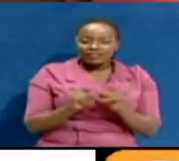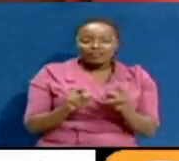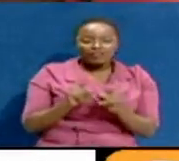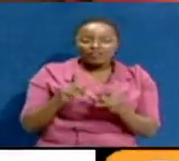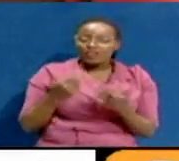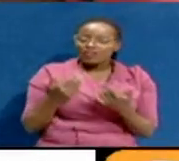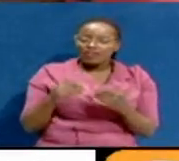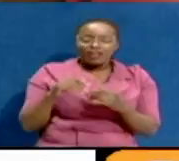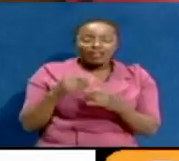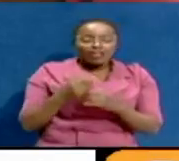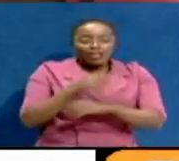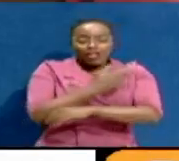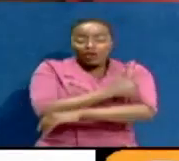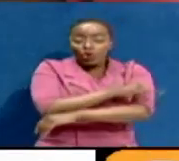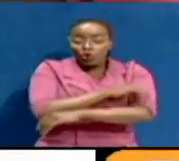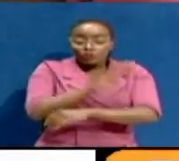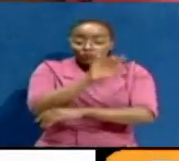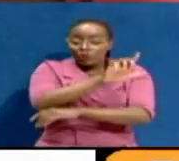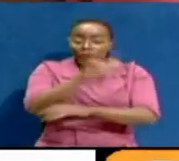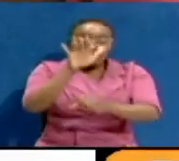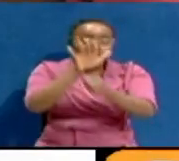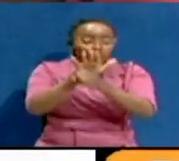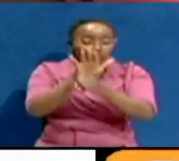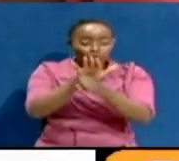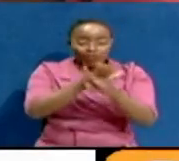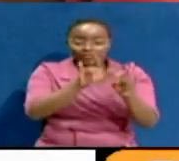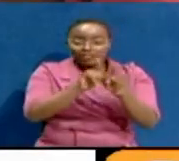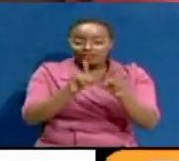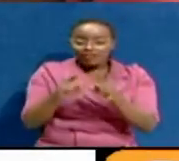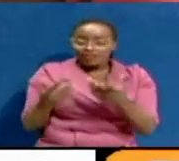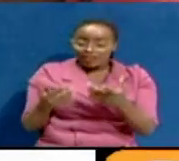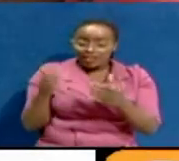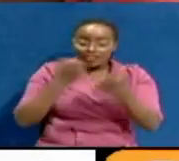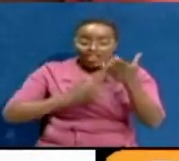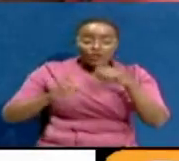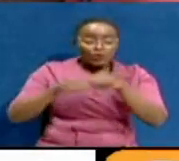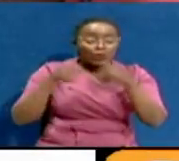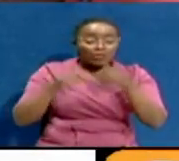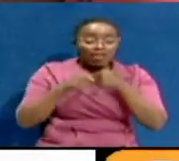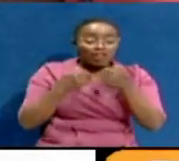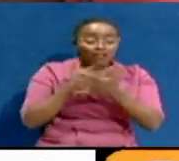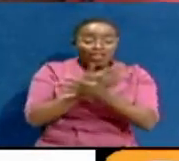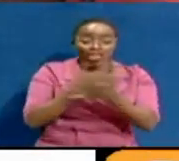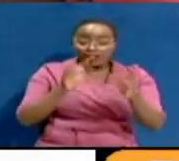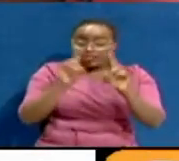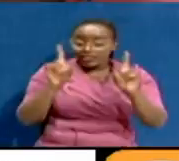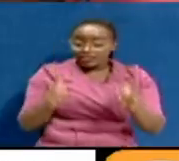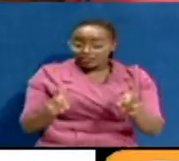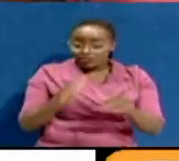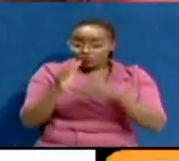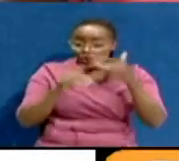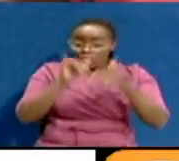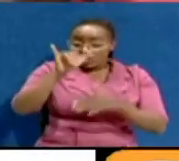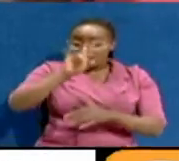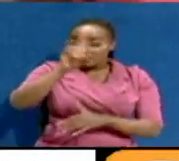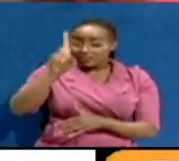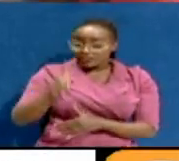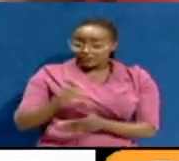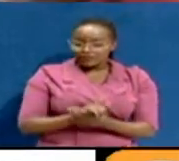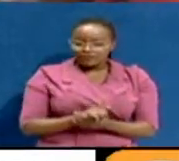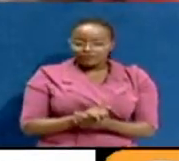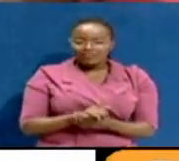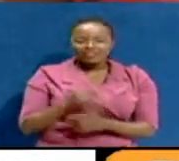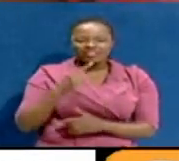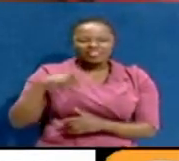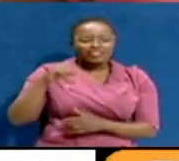crazy hospital bills and disruption to our economy like never before. You know, is there an end in sight to all this? Well,